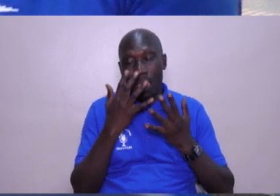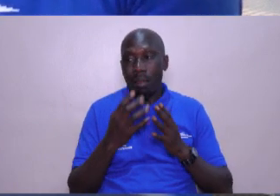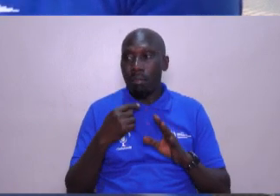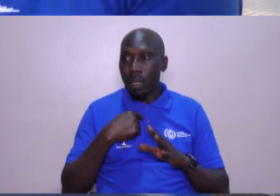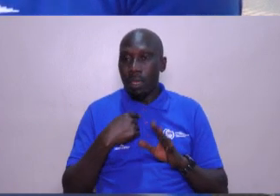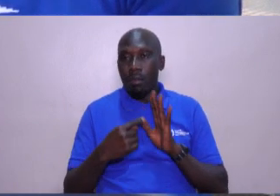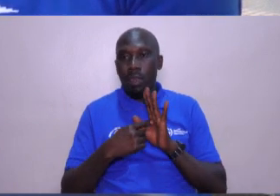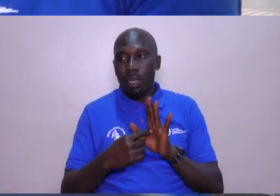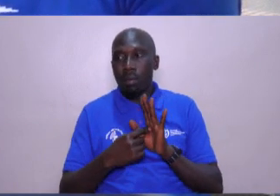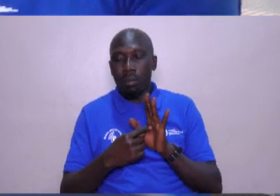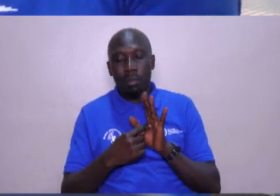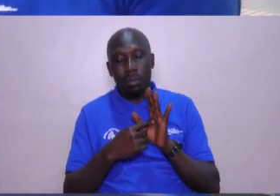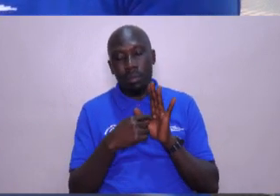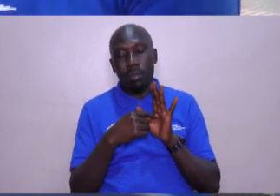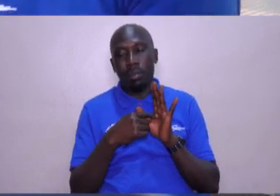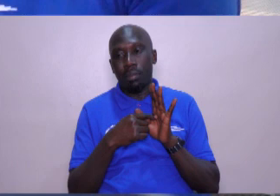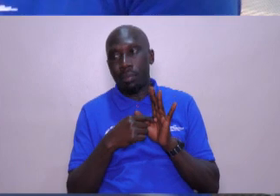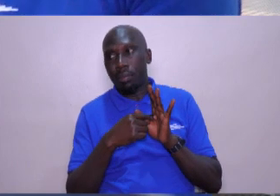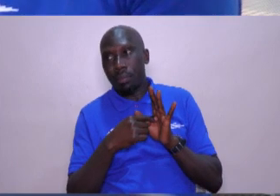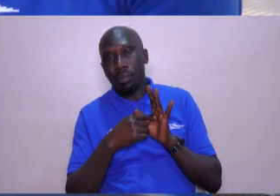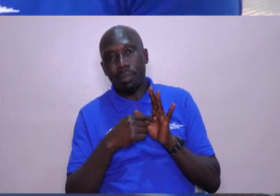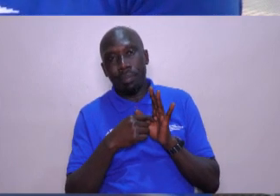Take an example.